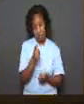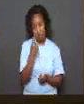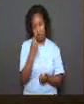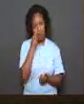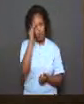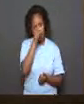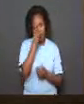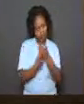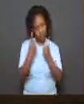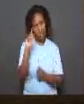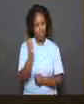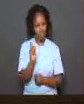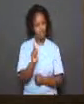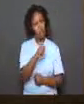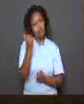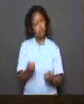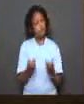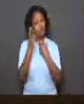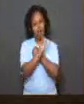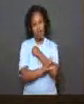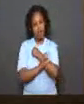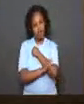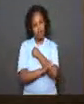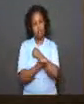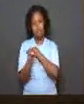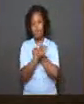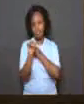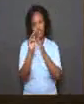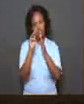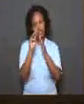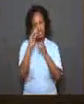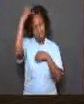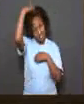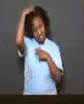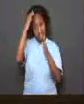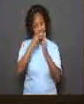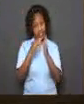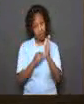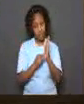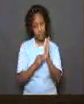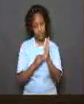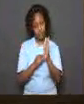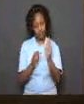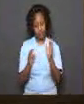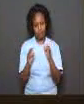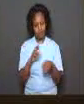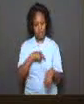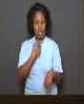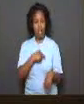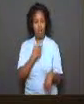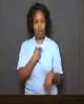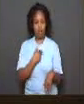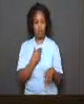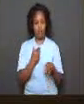countries used to be based on a system of governance in which religion played